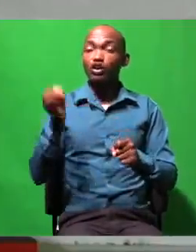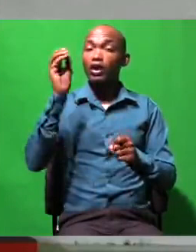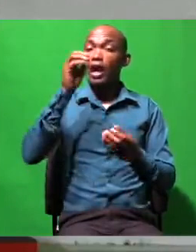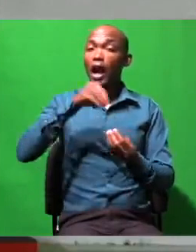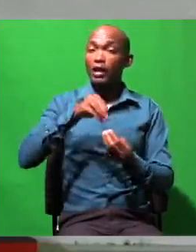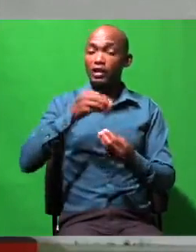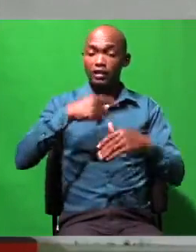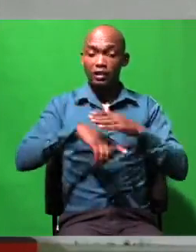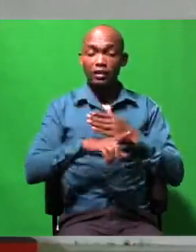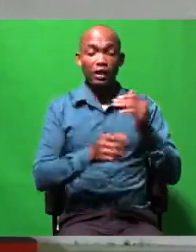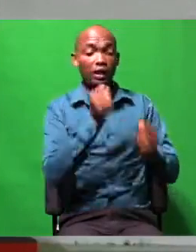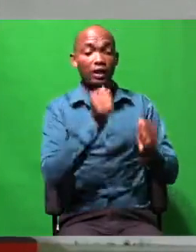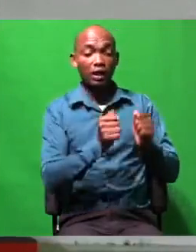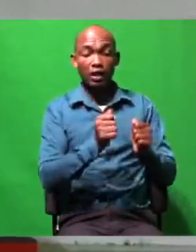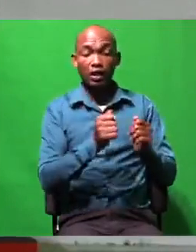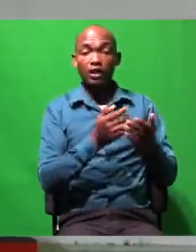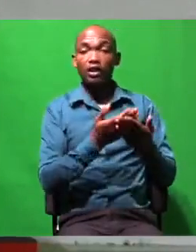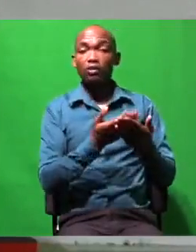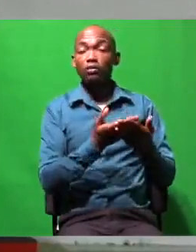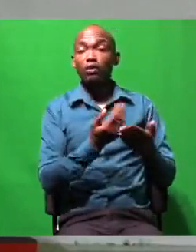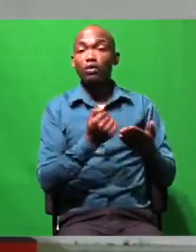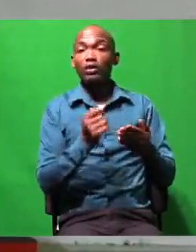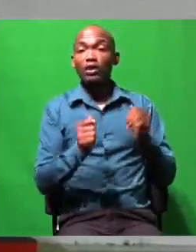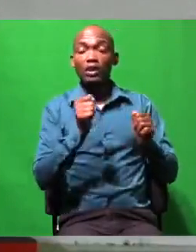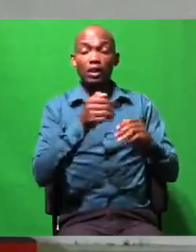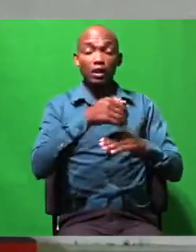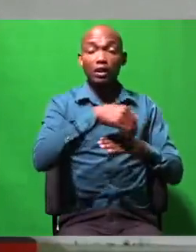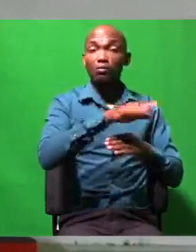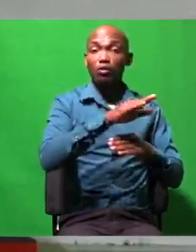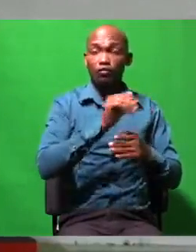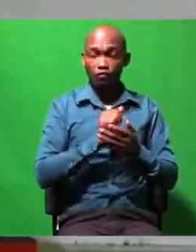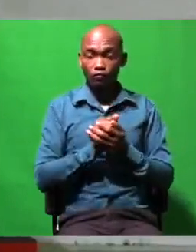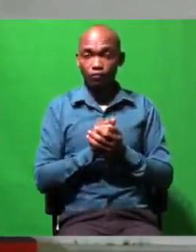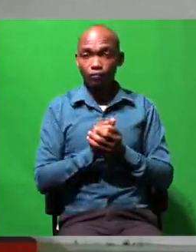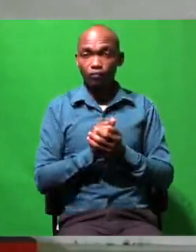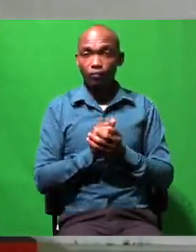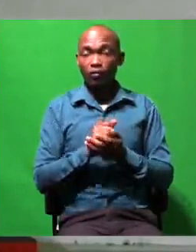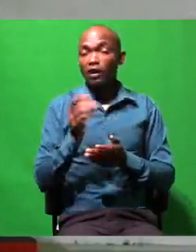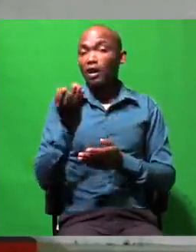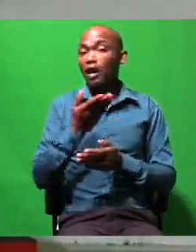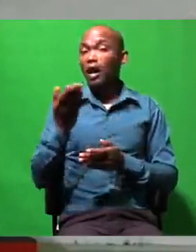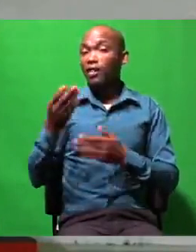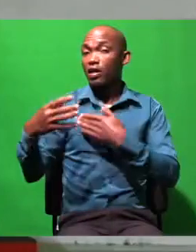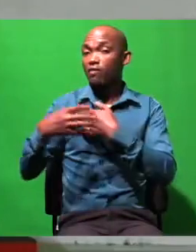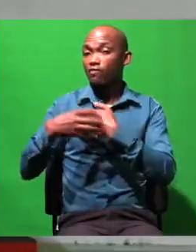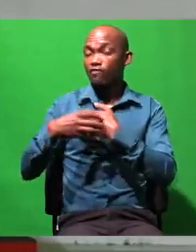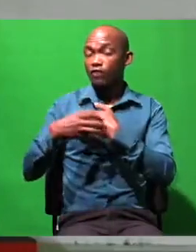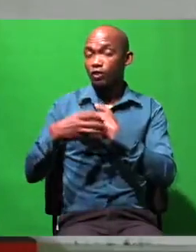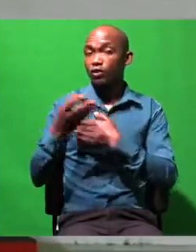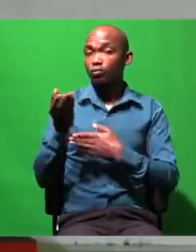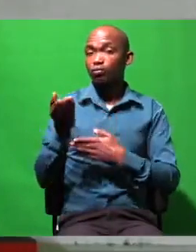car in order to make car moving. Then the other